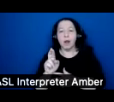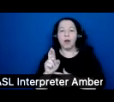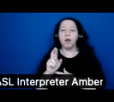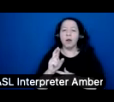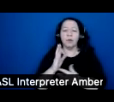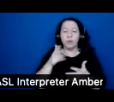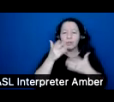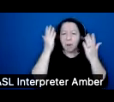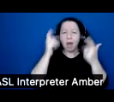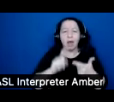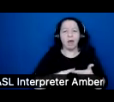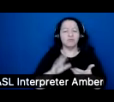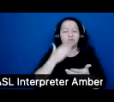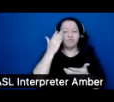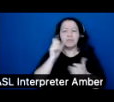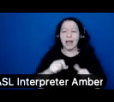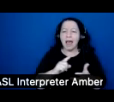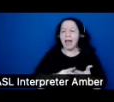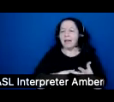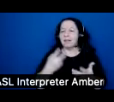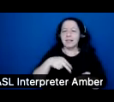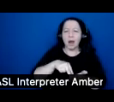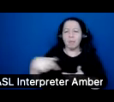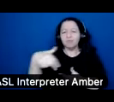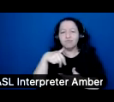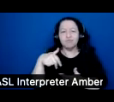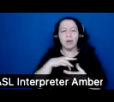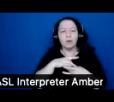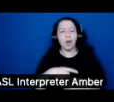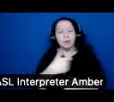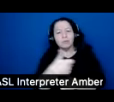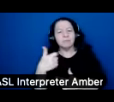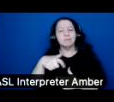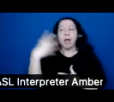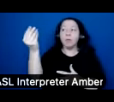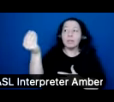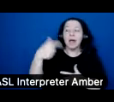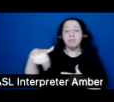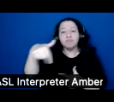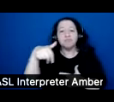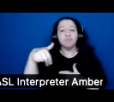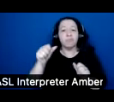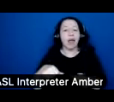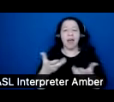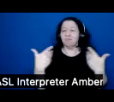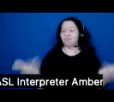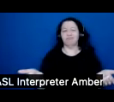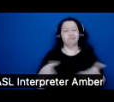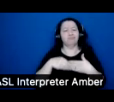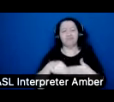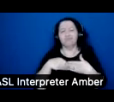you need to. If you need to step outside and to ground, I mean, you're so open for that. We're not